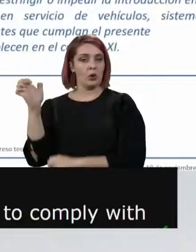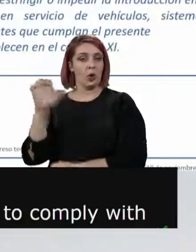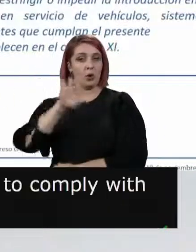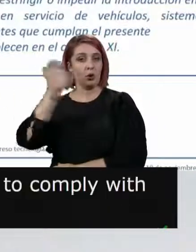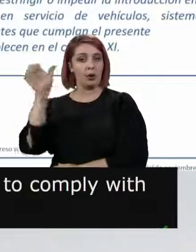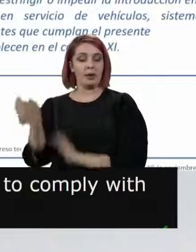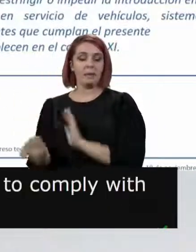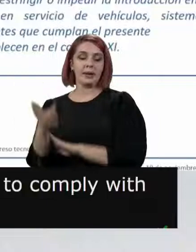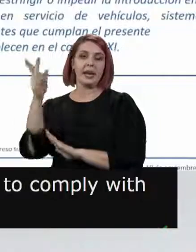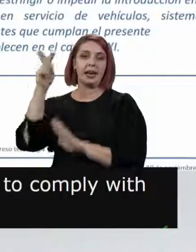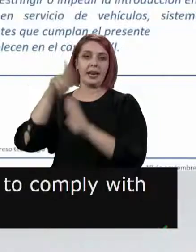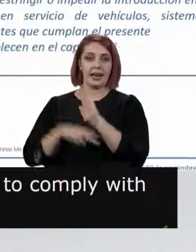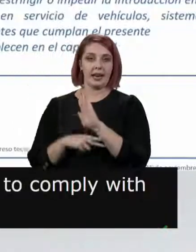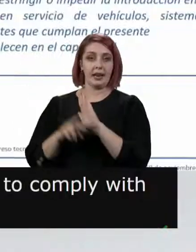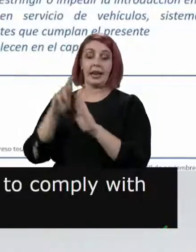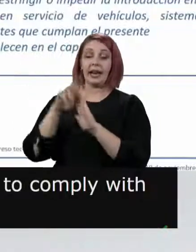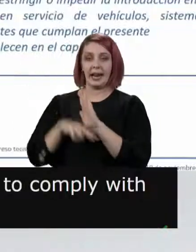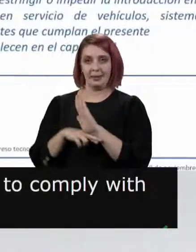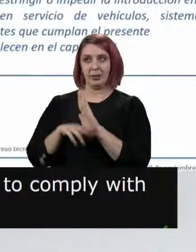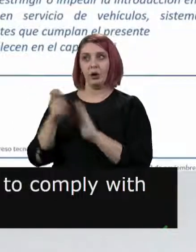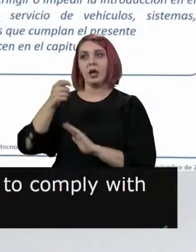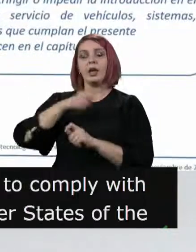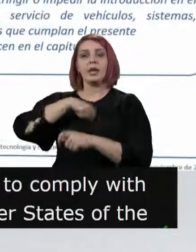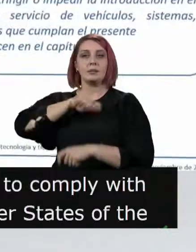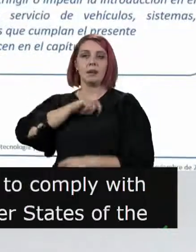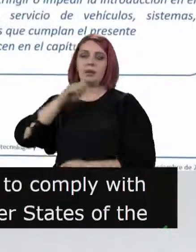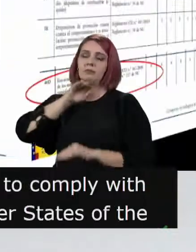European Union.